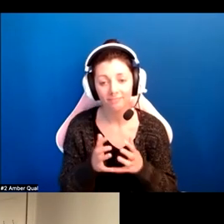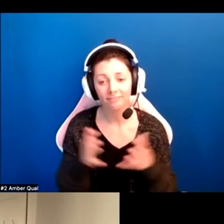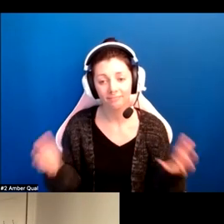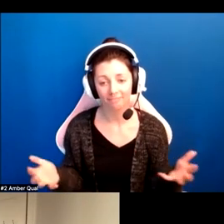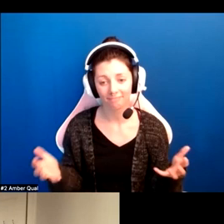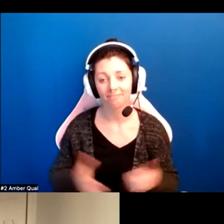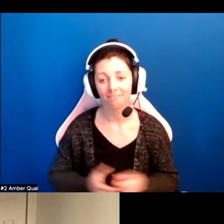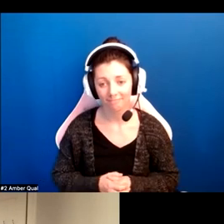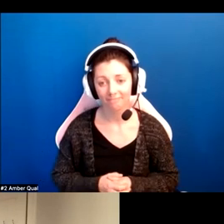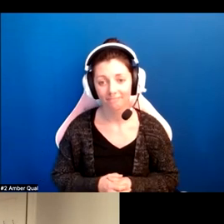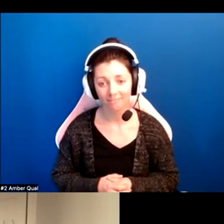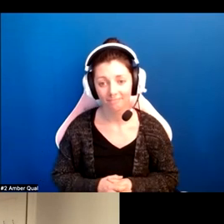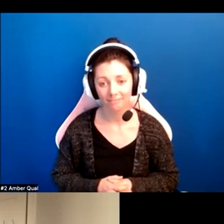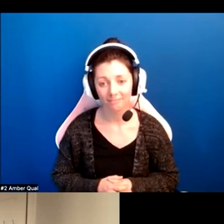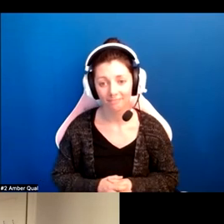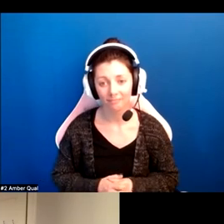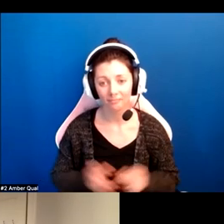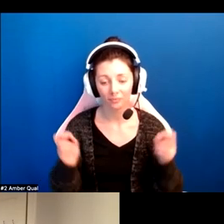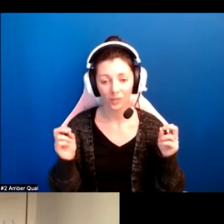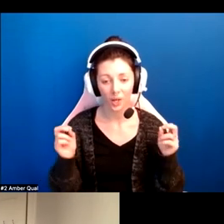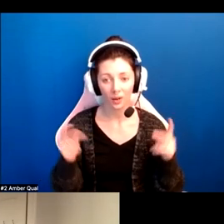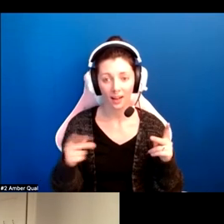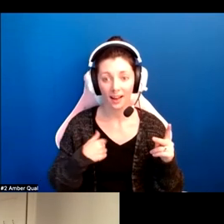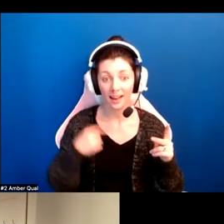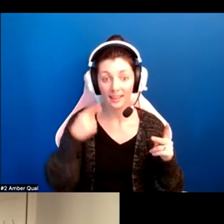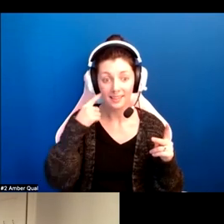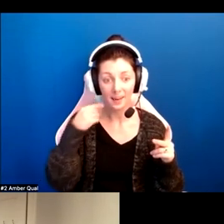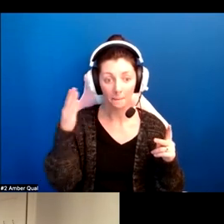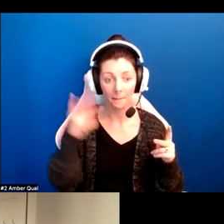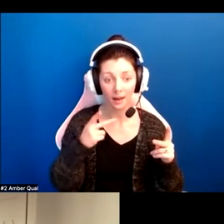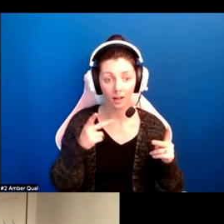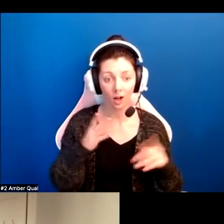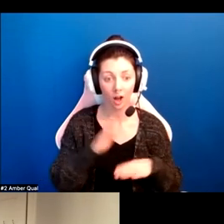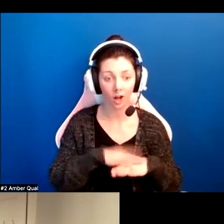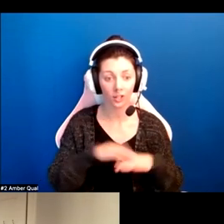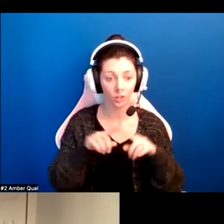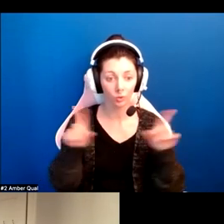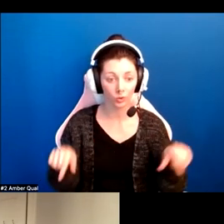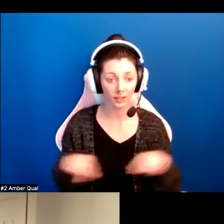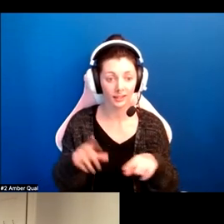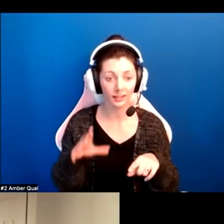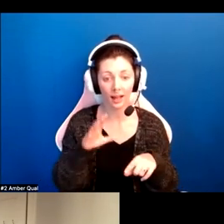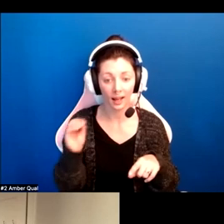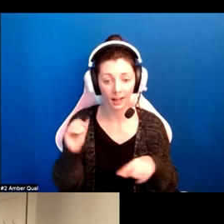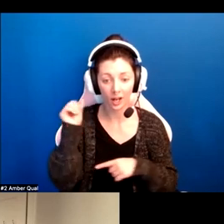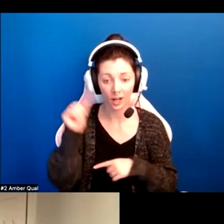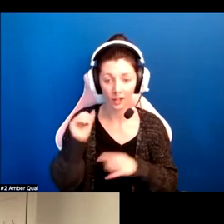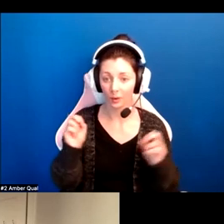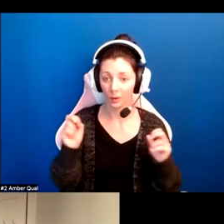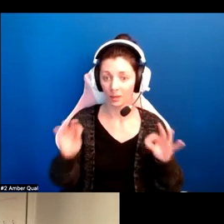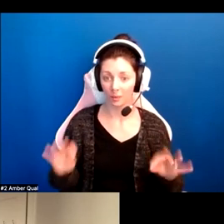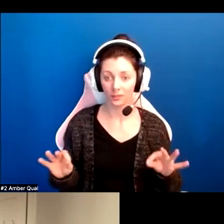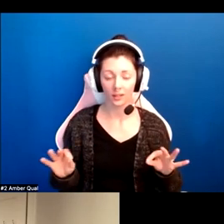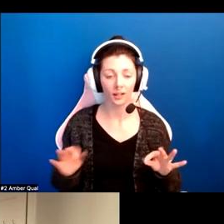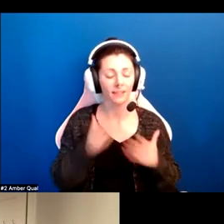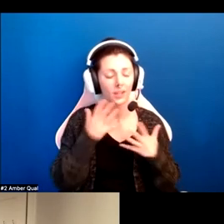Okay. I think I'm back on screen and audio just for a moment. Thank you so very much. That was incredibly